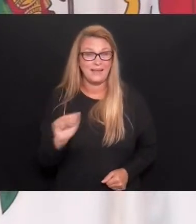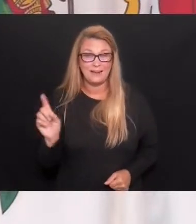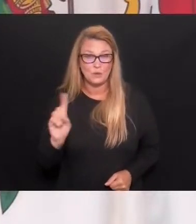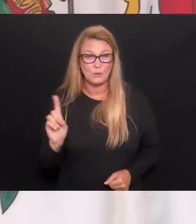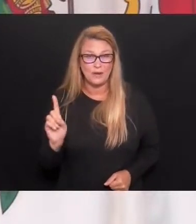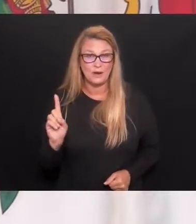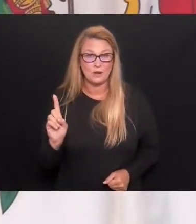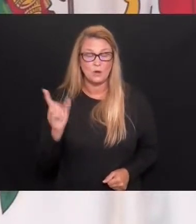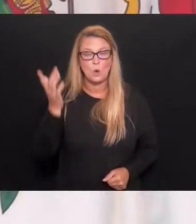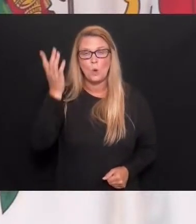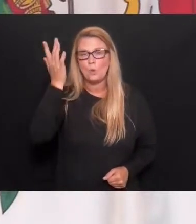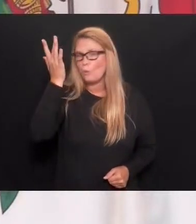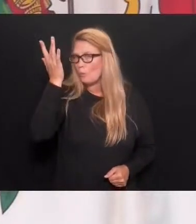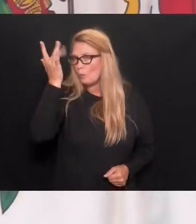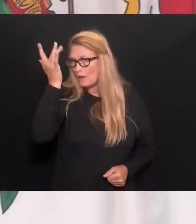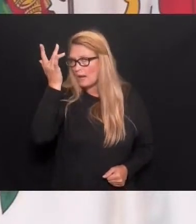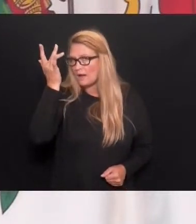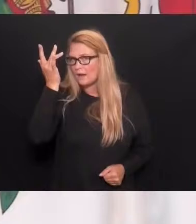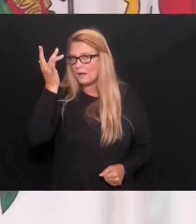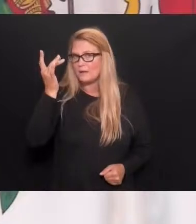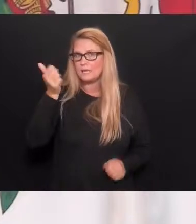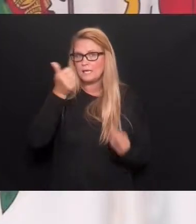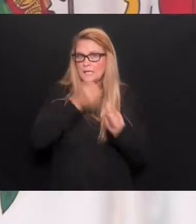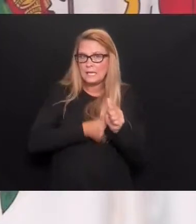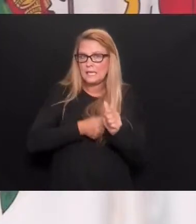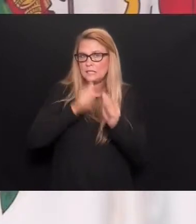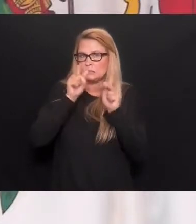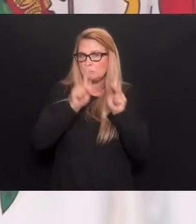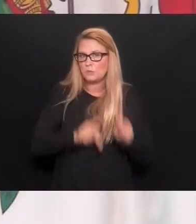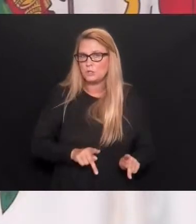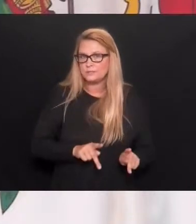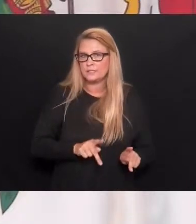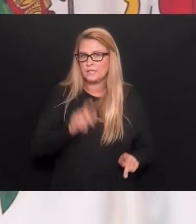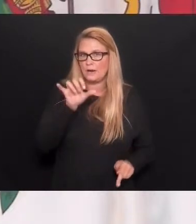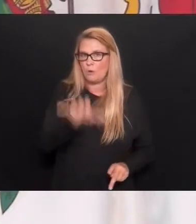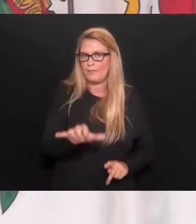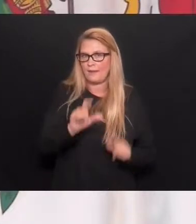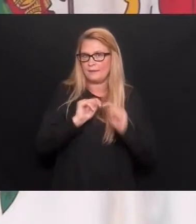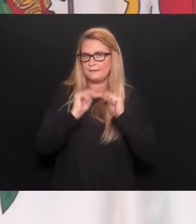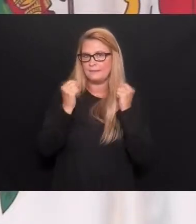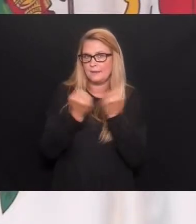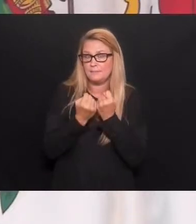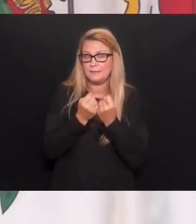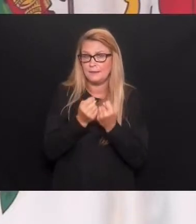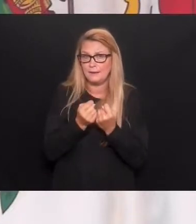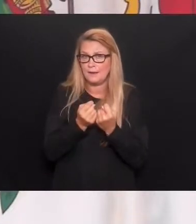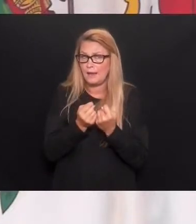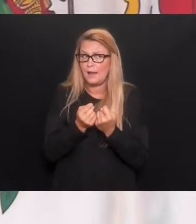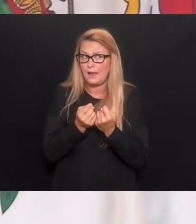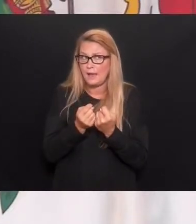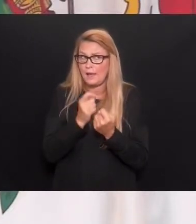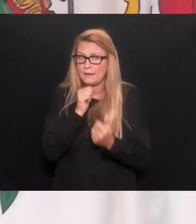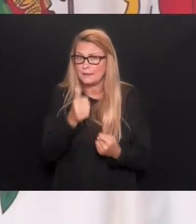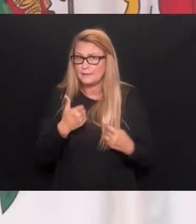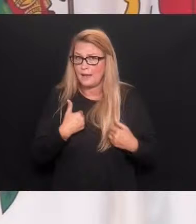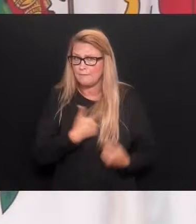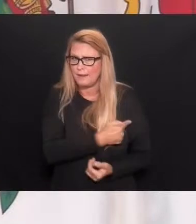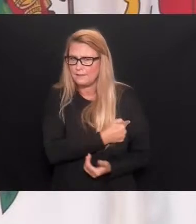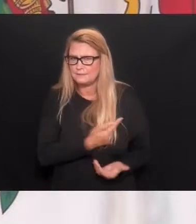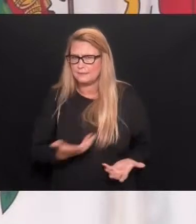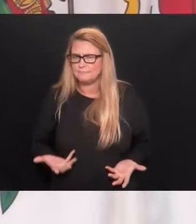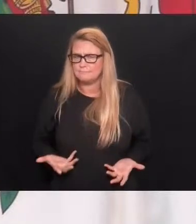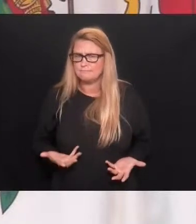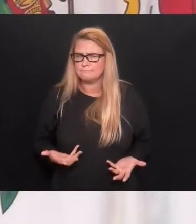tell me why in the world every single person on that football team is not vaccinated.